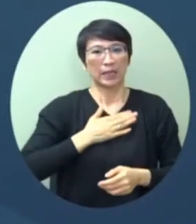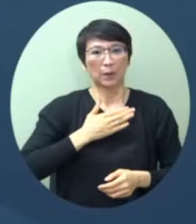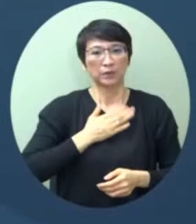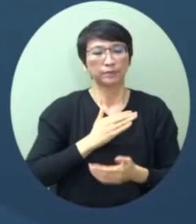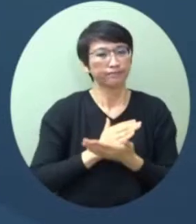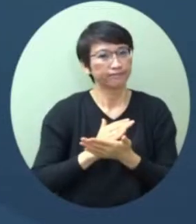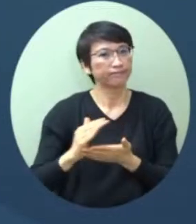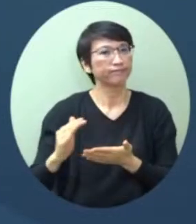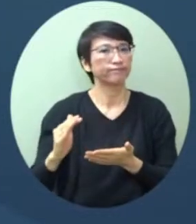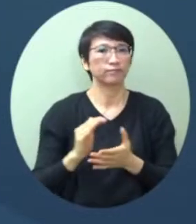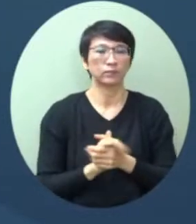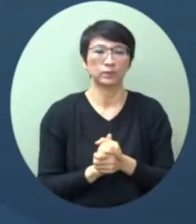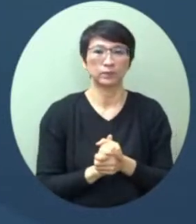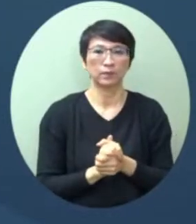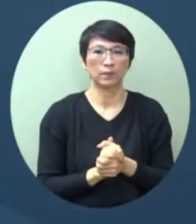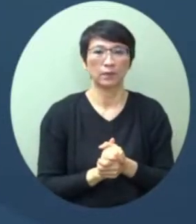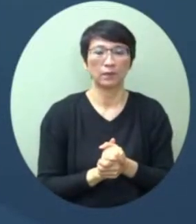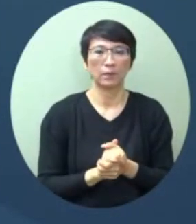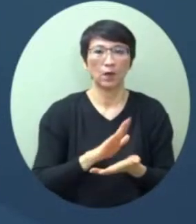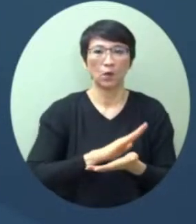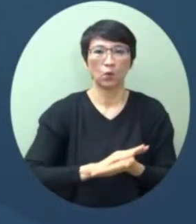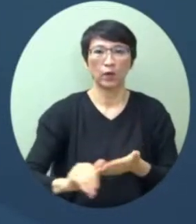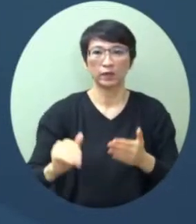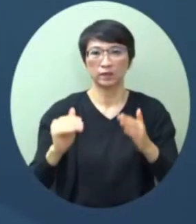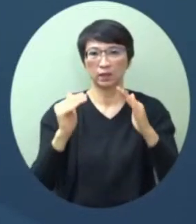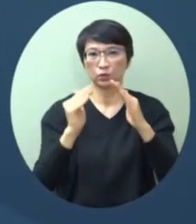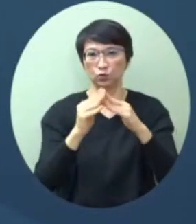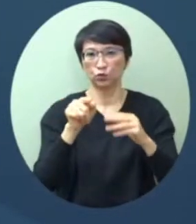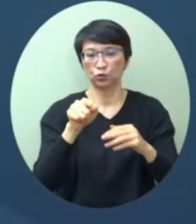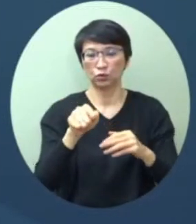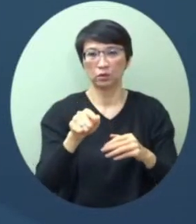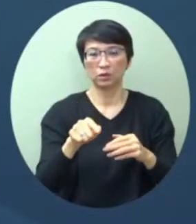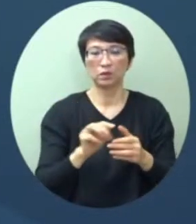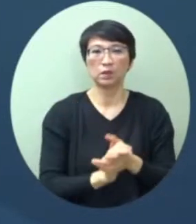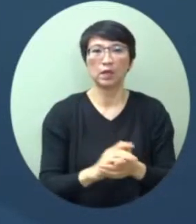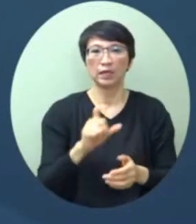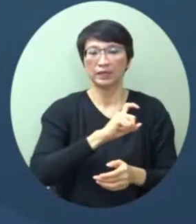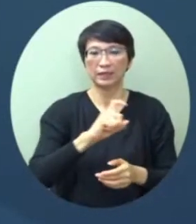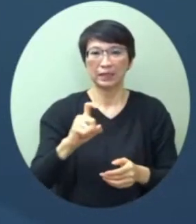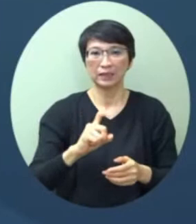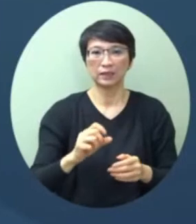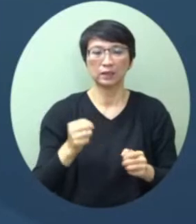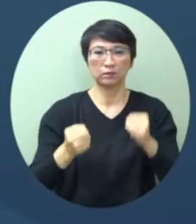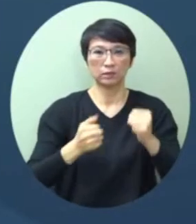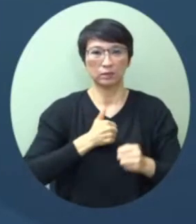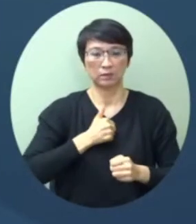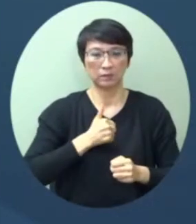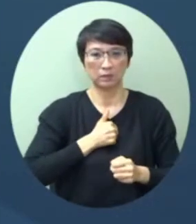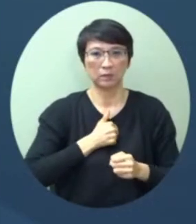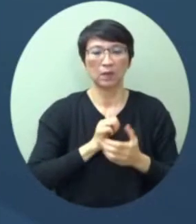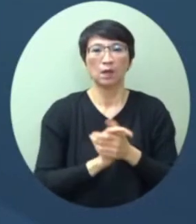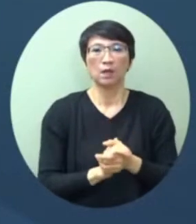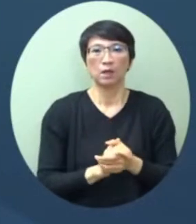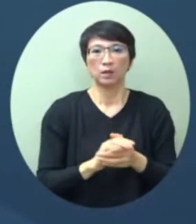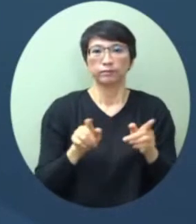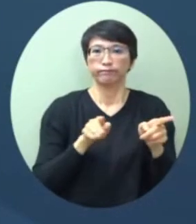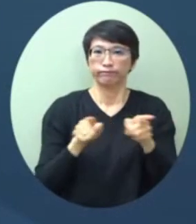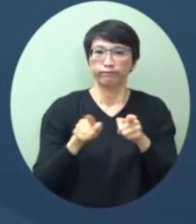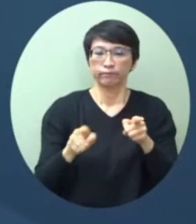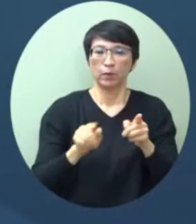to allay the concerns of public transport operators. The Department of Health will